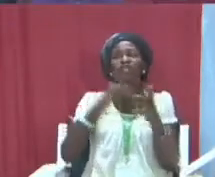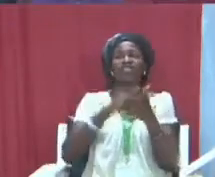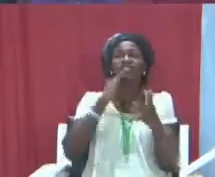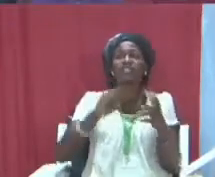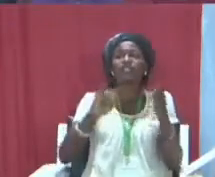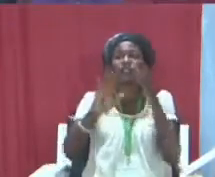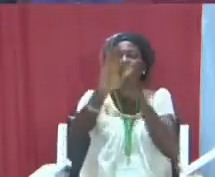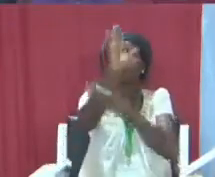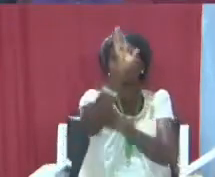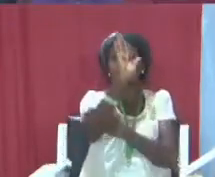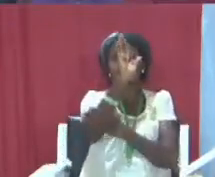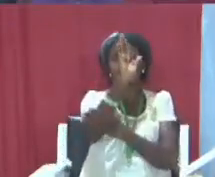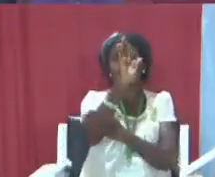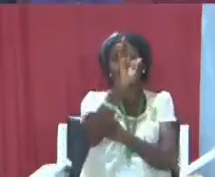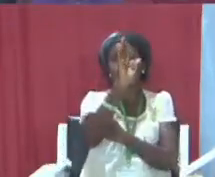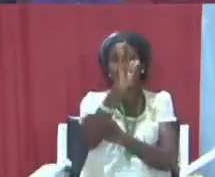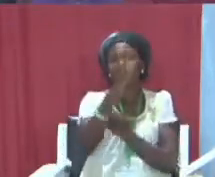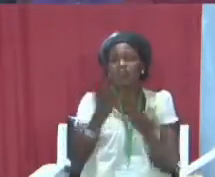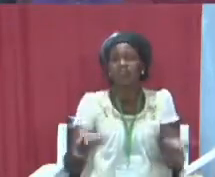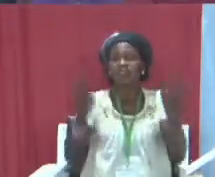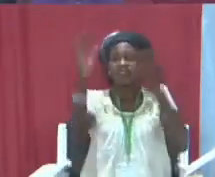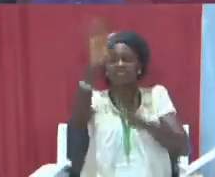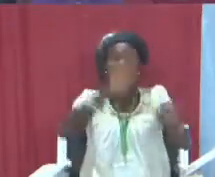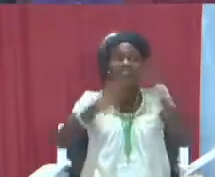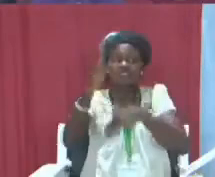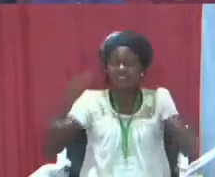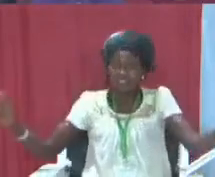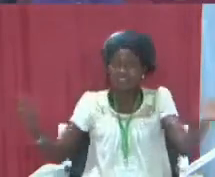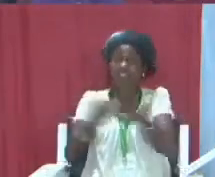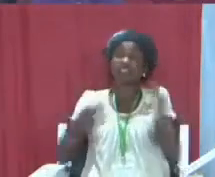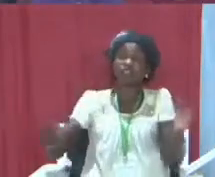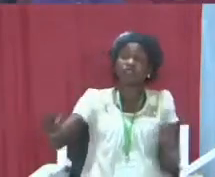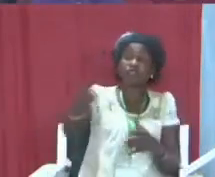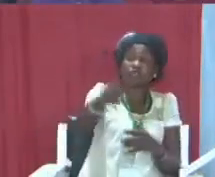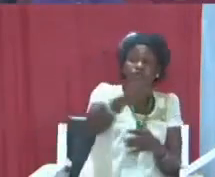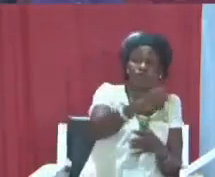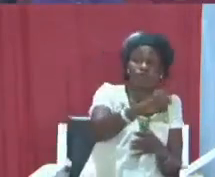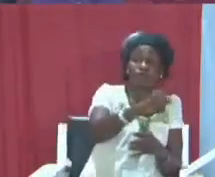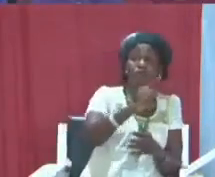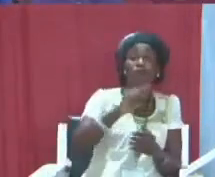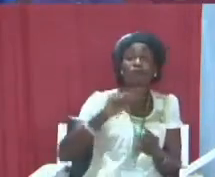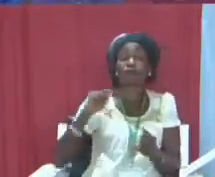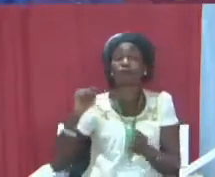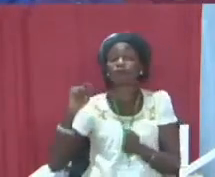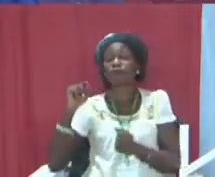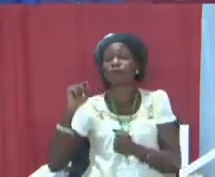God raising a siege against you,